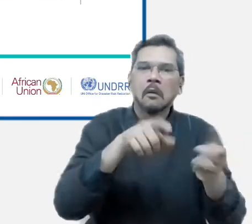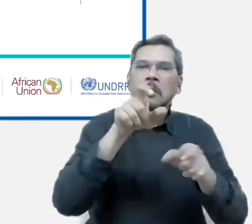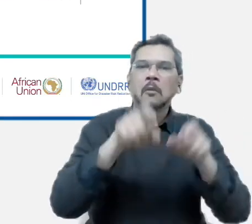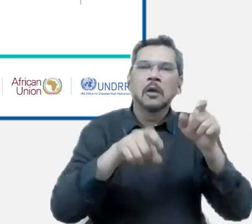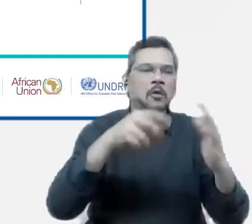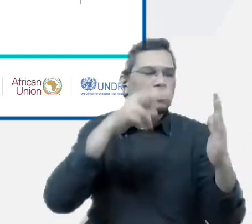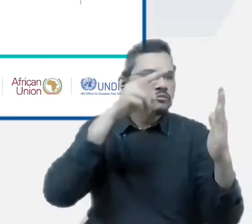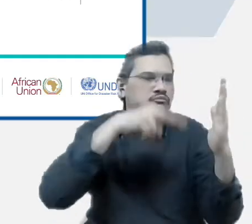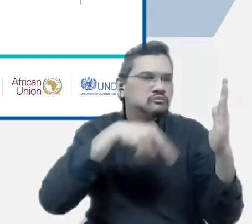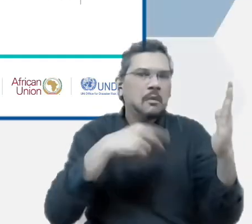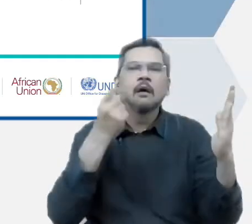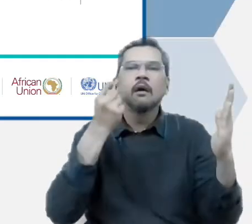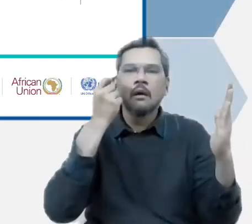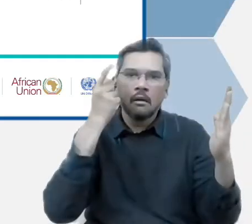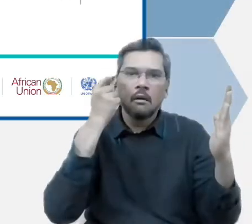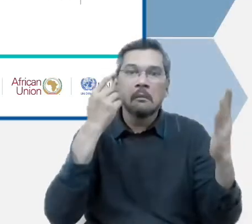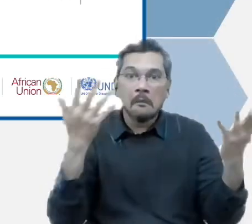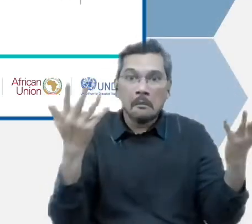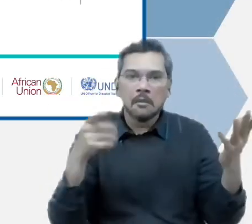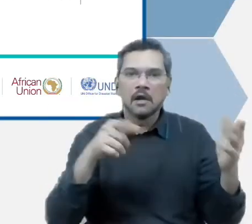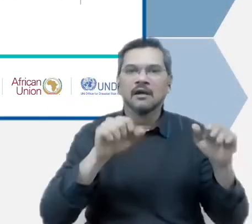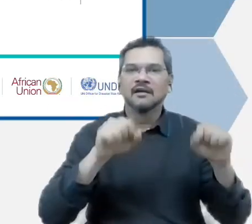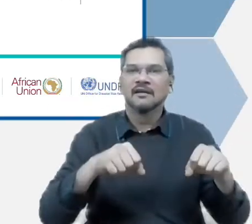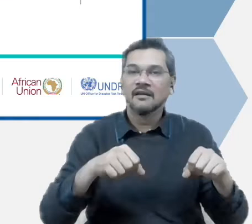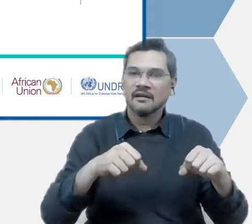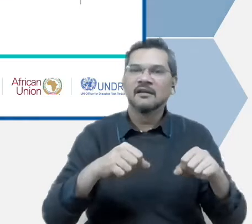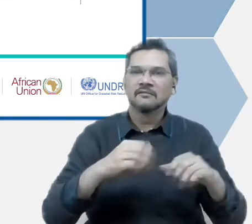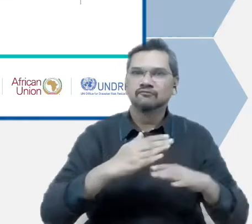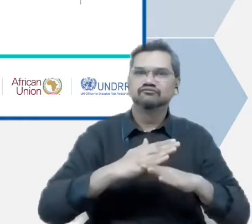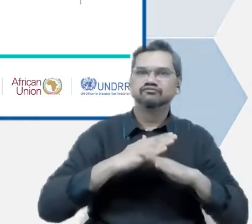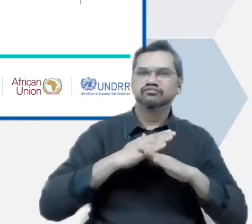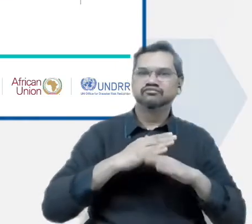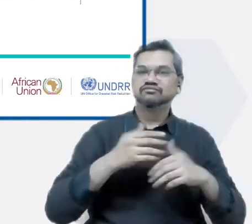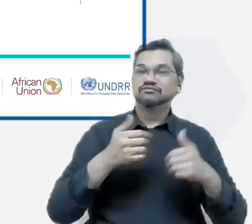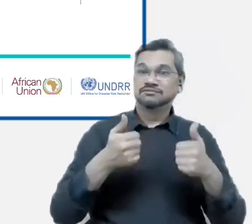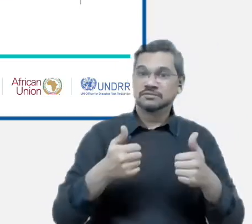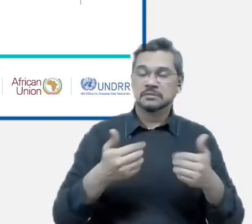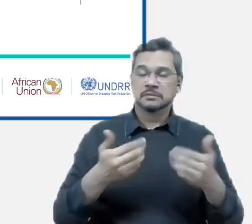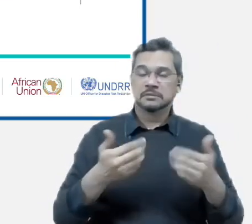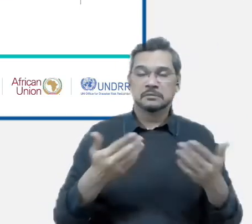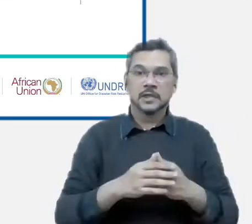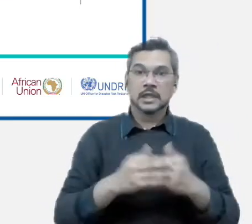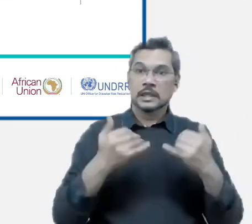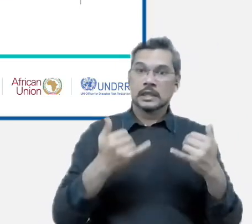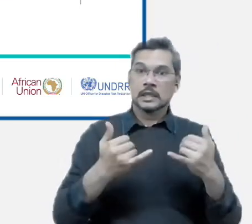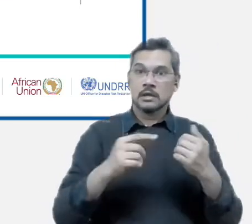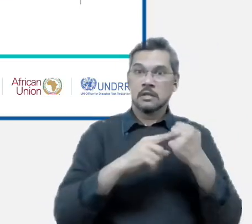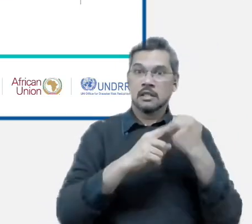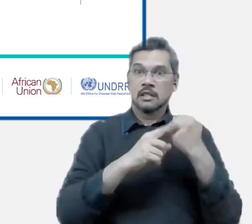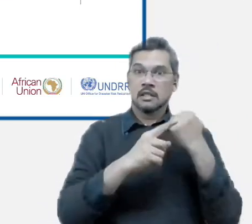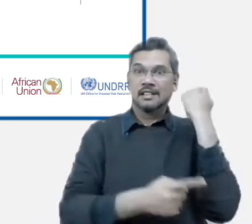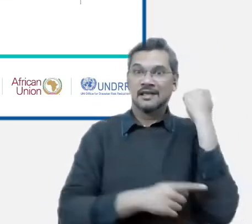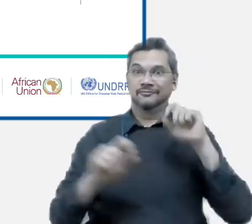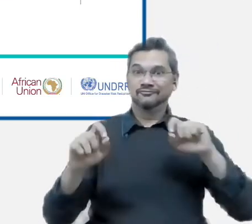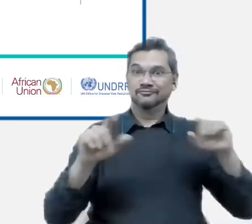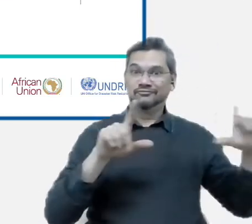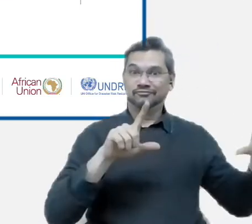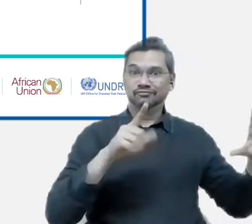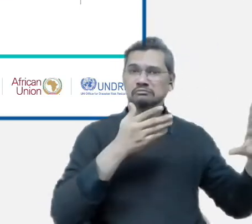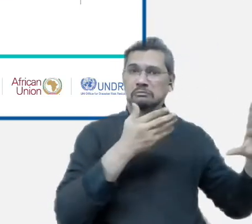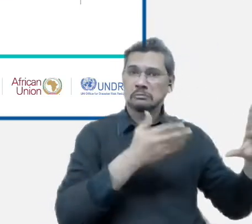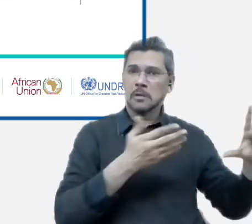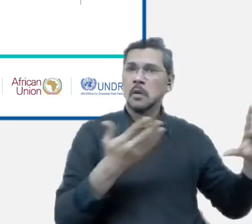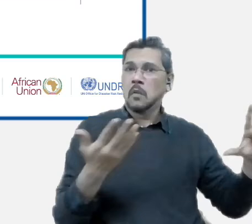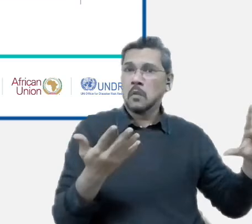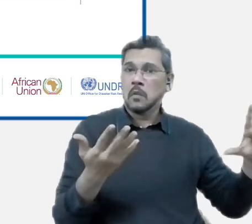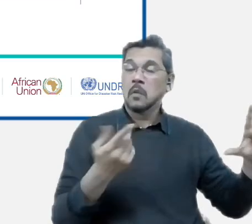then I'll stop. When I talk about immediately usable, I wanted to give two examples of this. On the left-hand side,